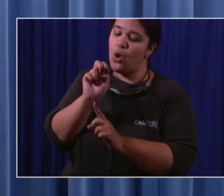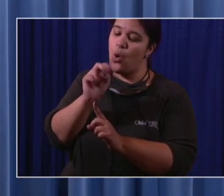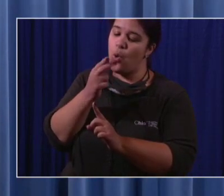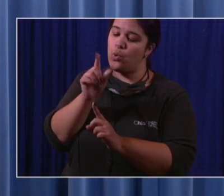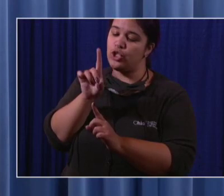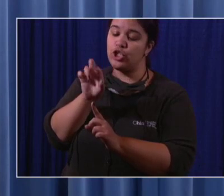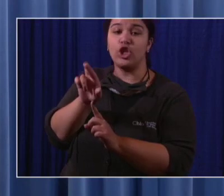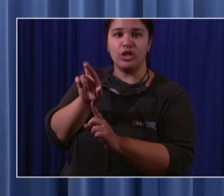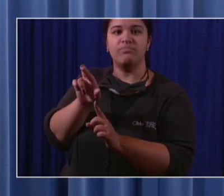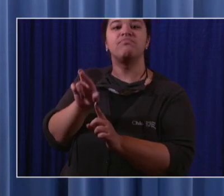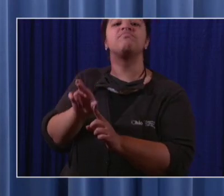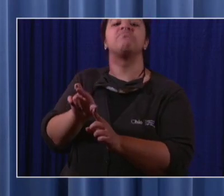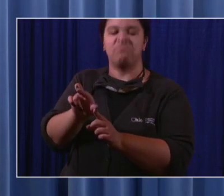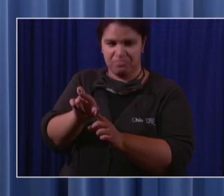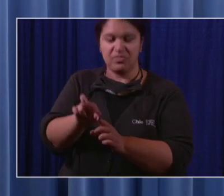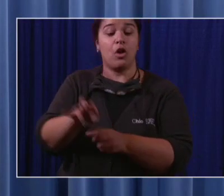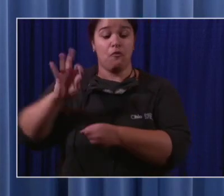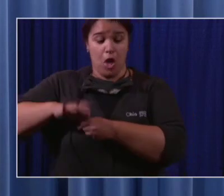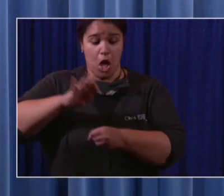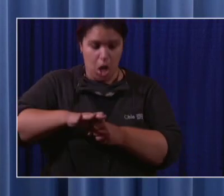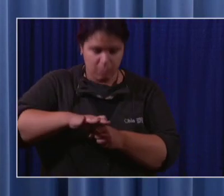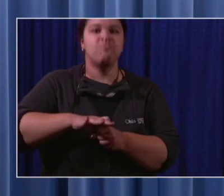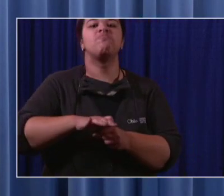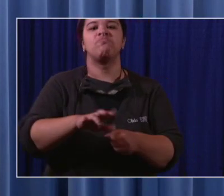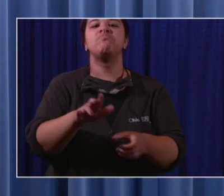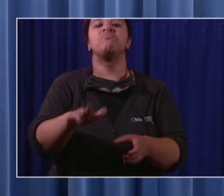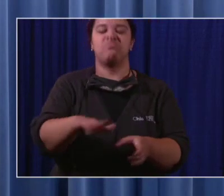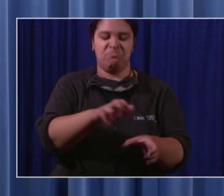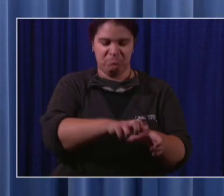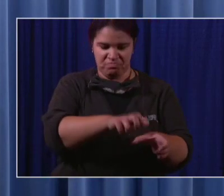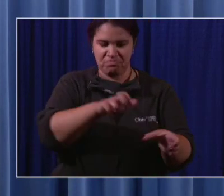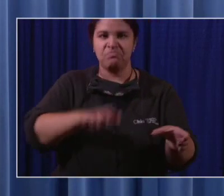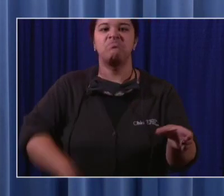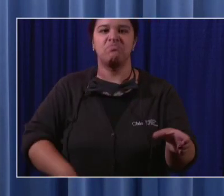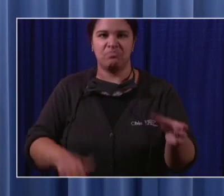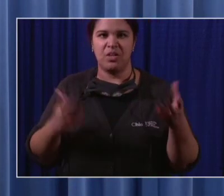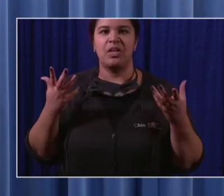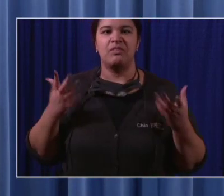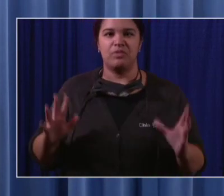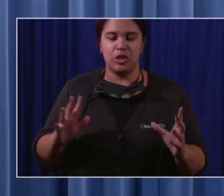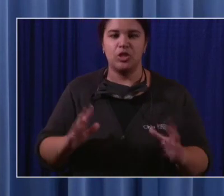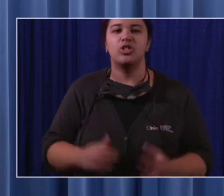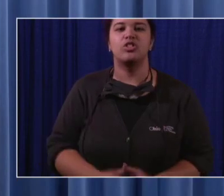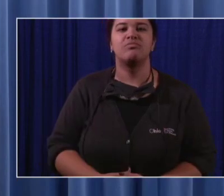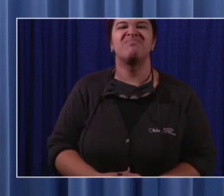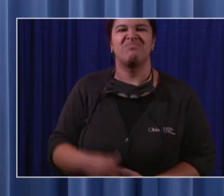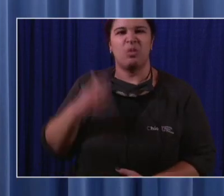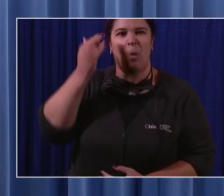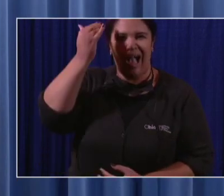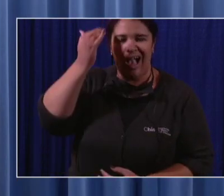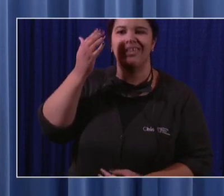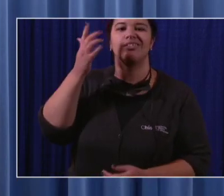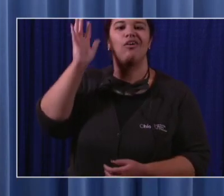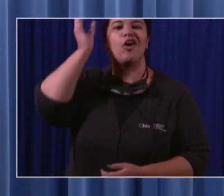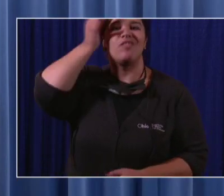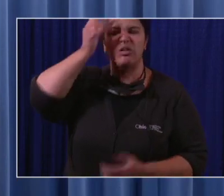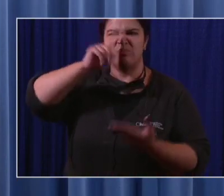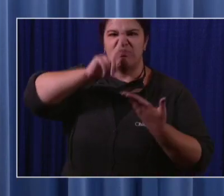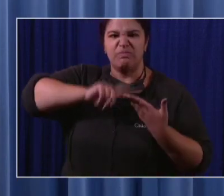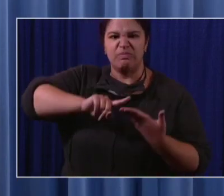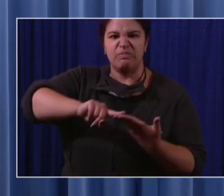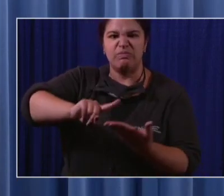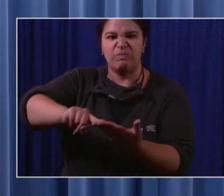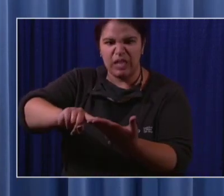million bribery scheme involving dark money from the utility company that got the giant bailout. When and how should